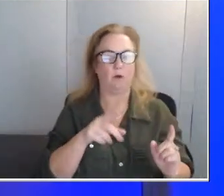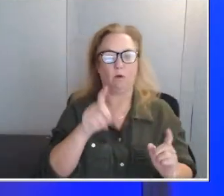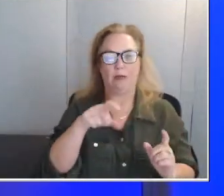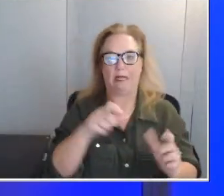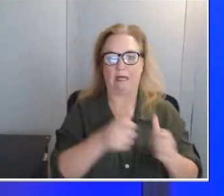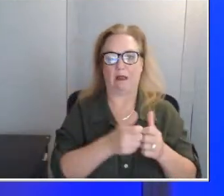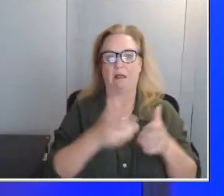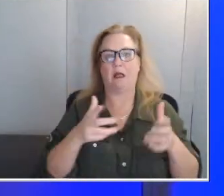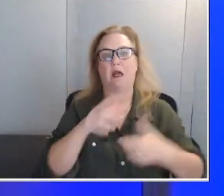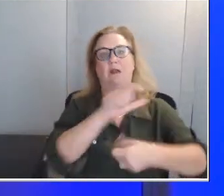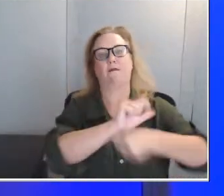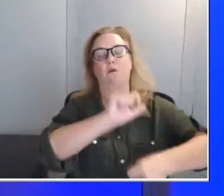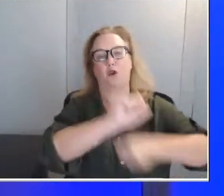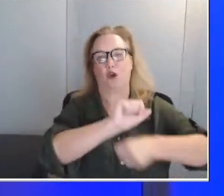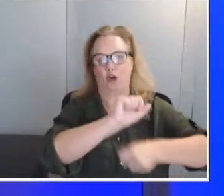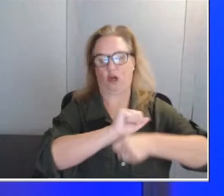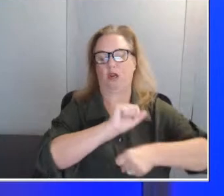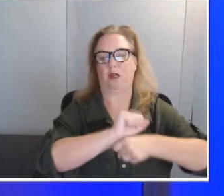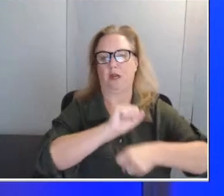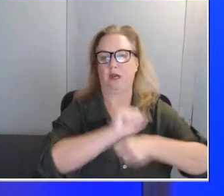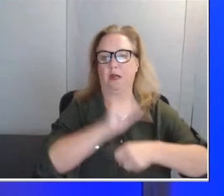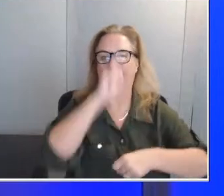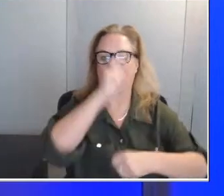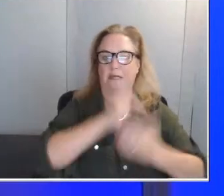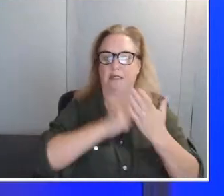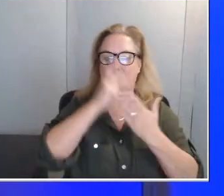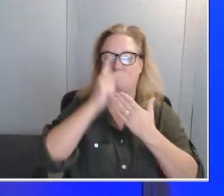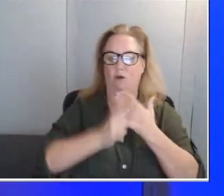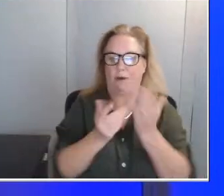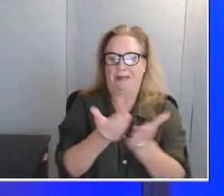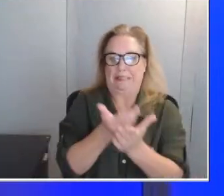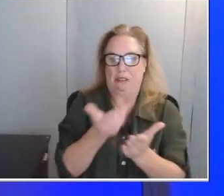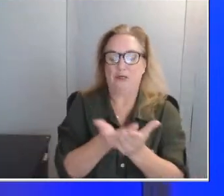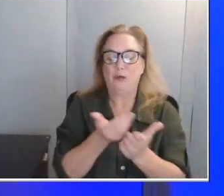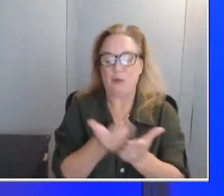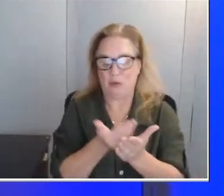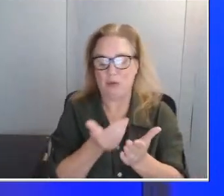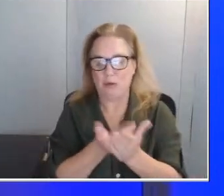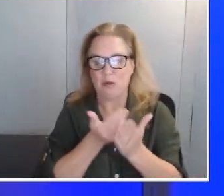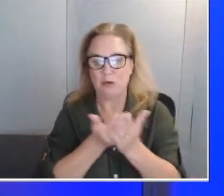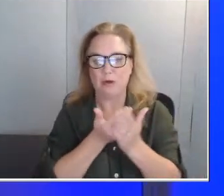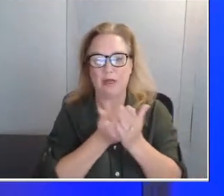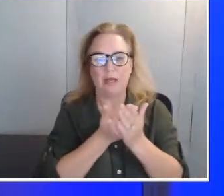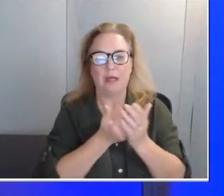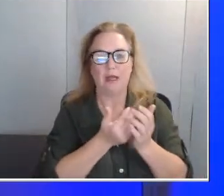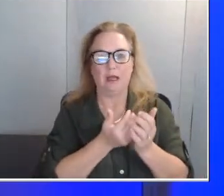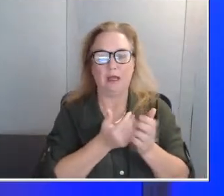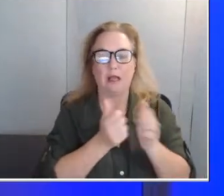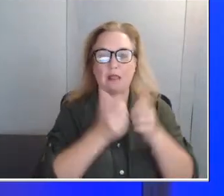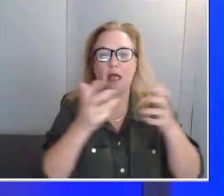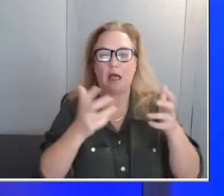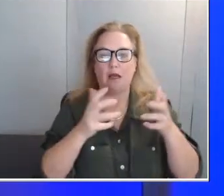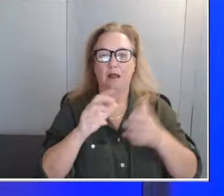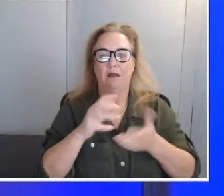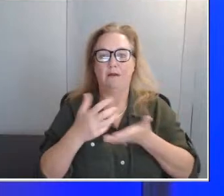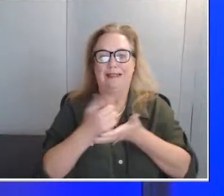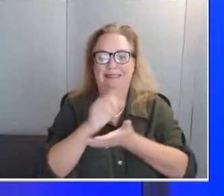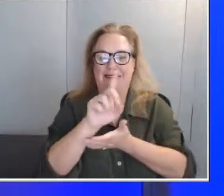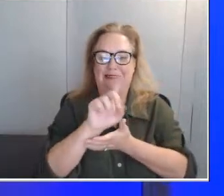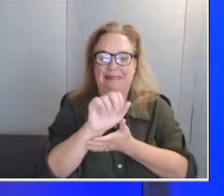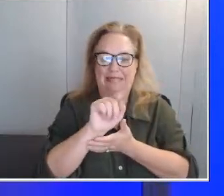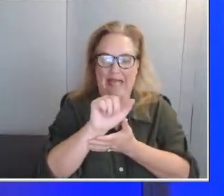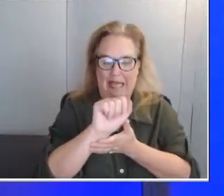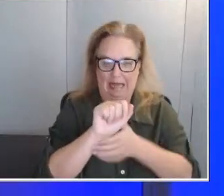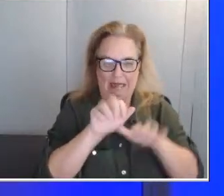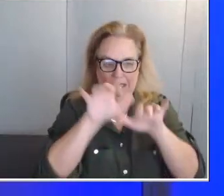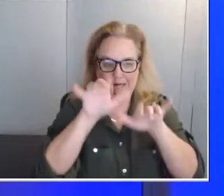manual work on the back end, and because our program's relatively new, we do a lot of manual data collection, so I'm in front of the computer a